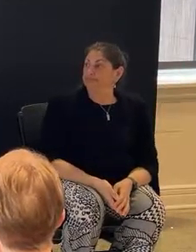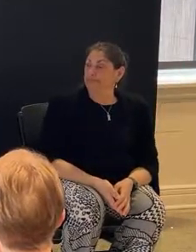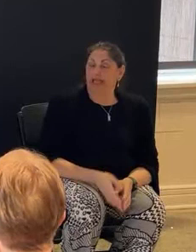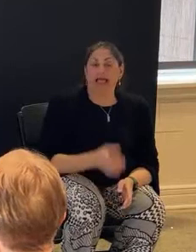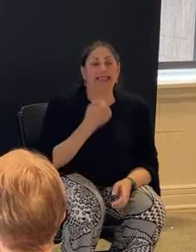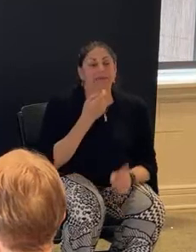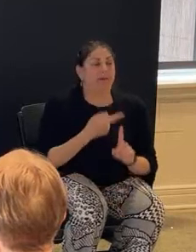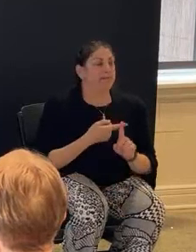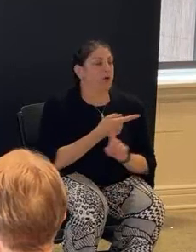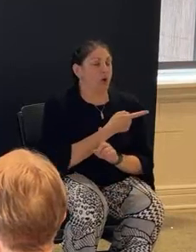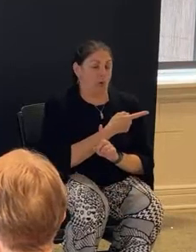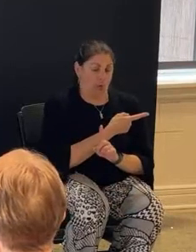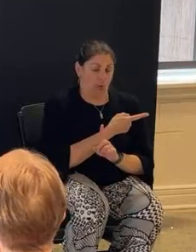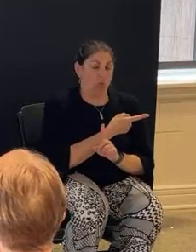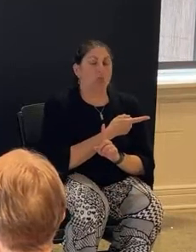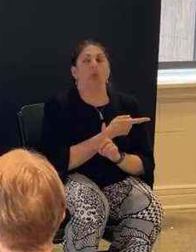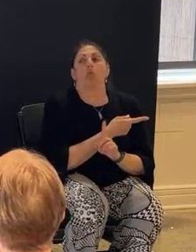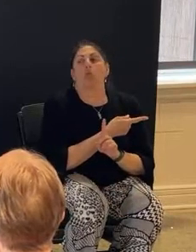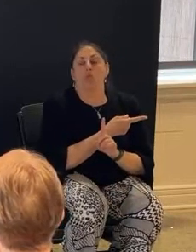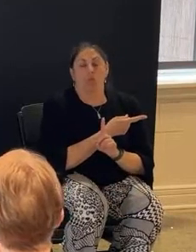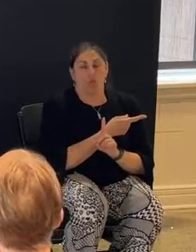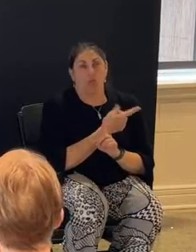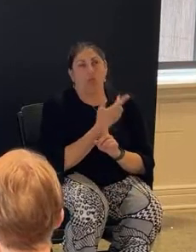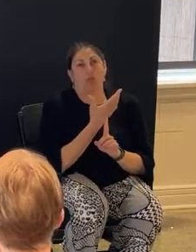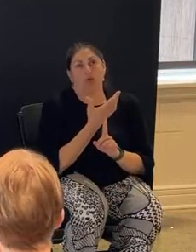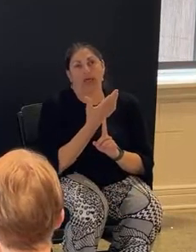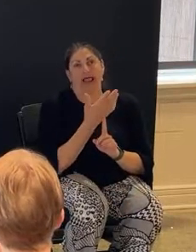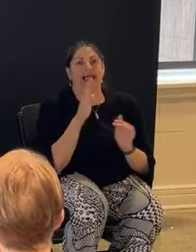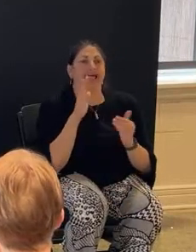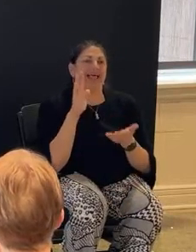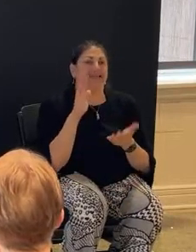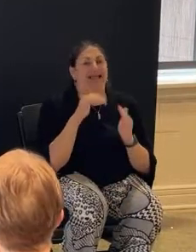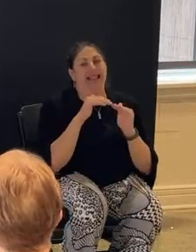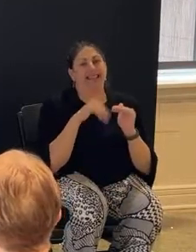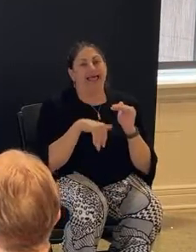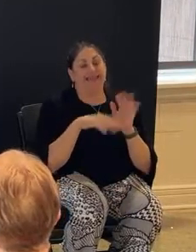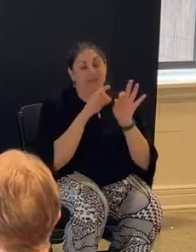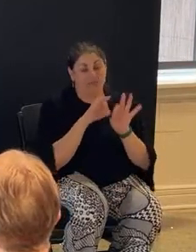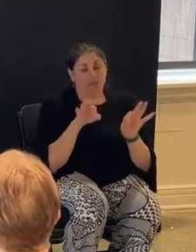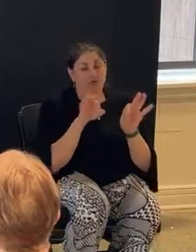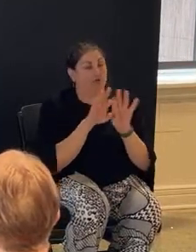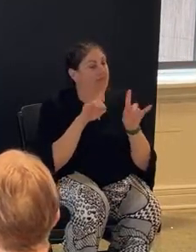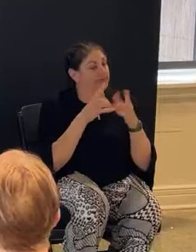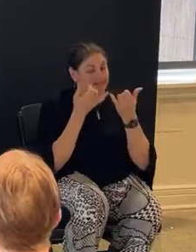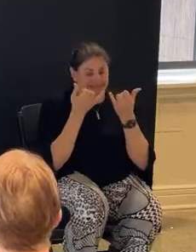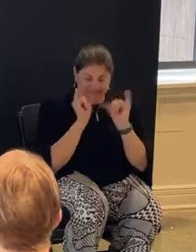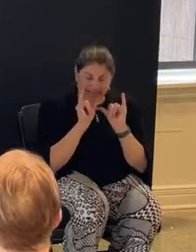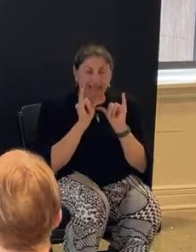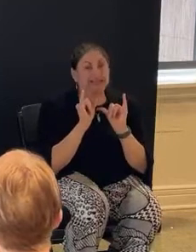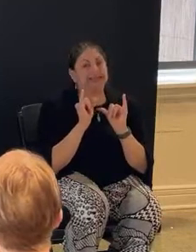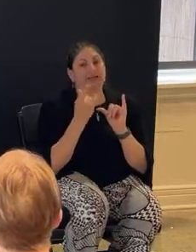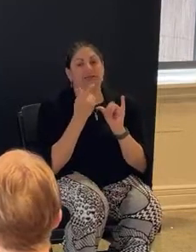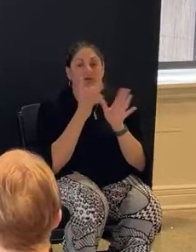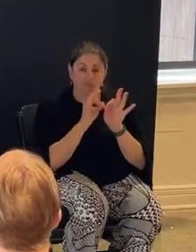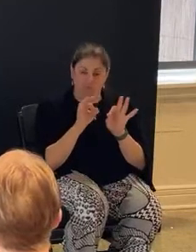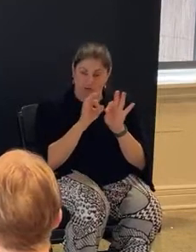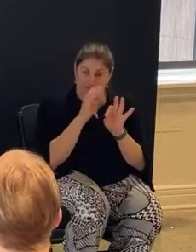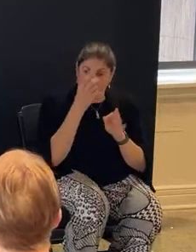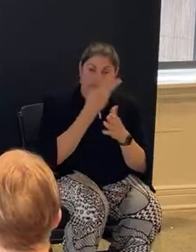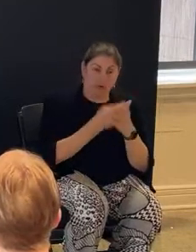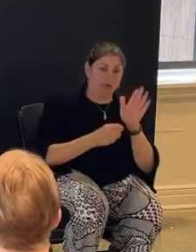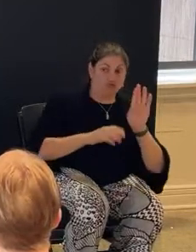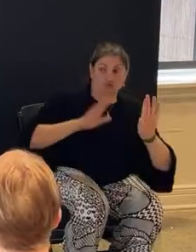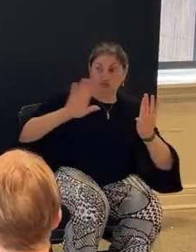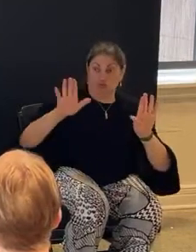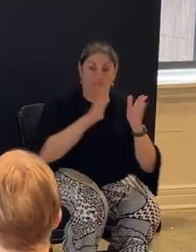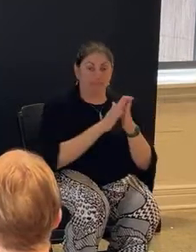off topic, I guess, or less important but still present element in both of your books, I think, is the idea